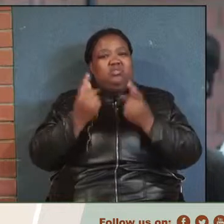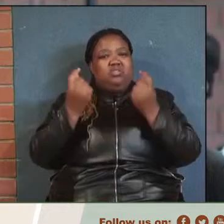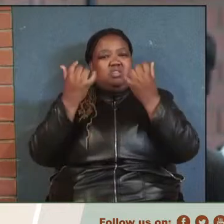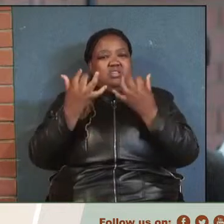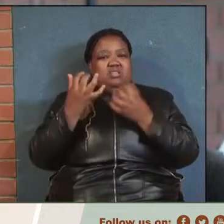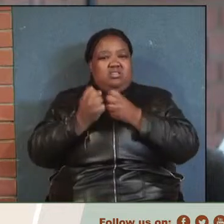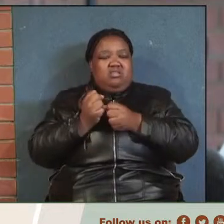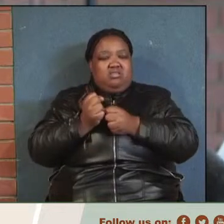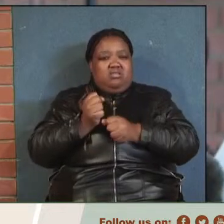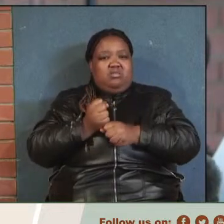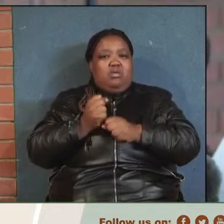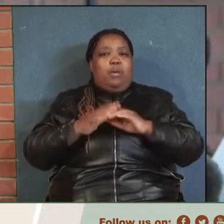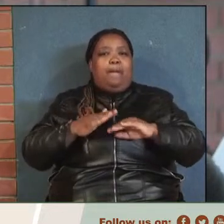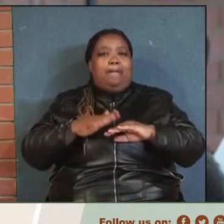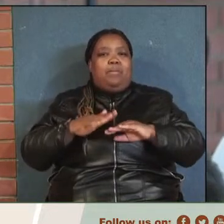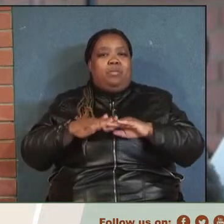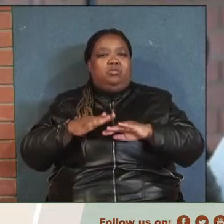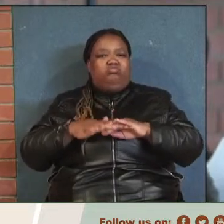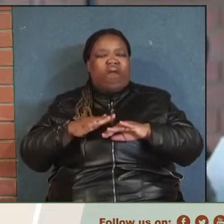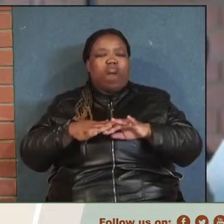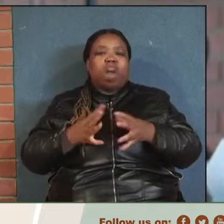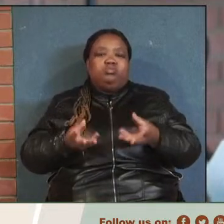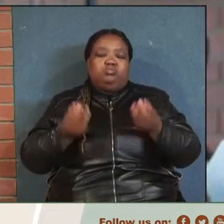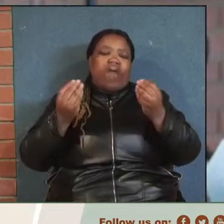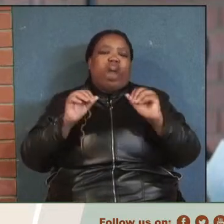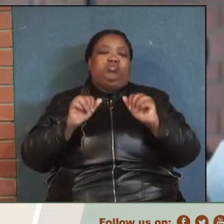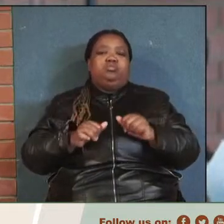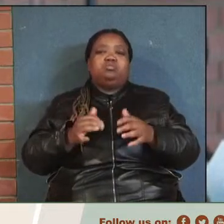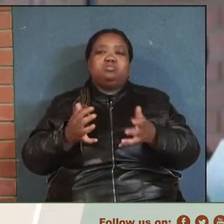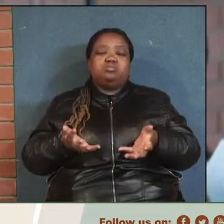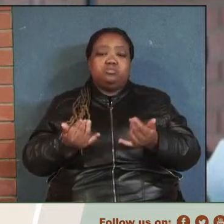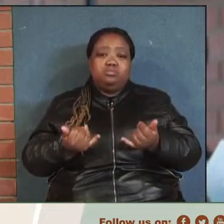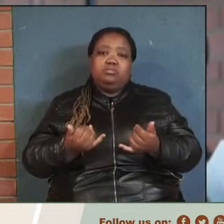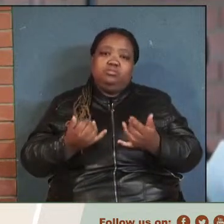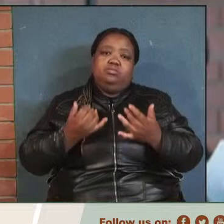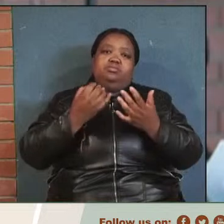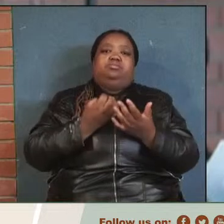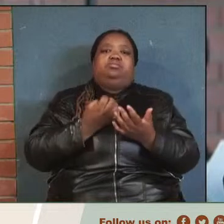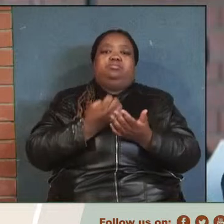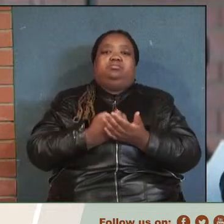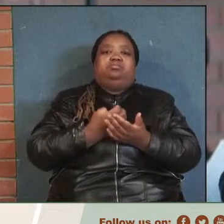of 44 e-services are listed on the common platform to date.